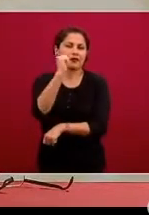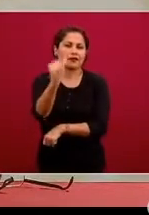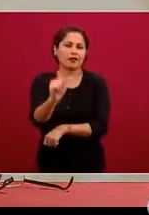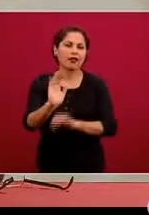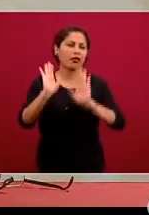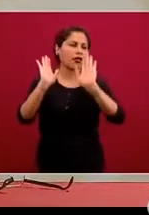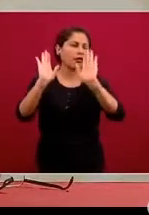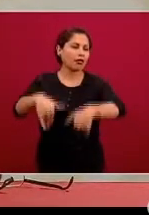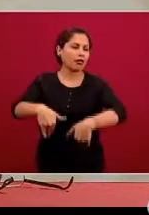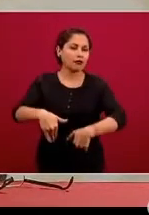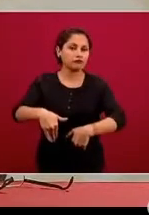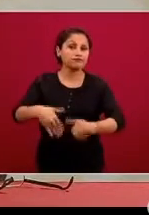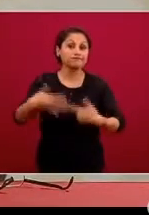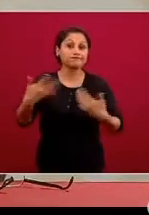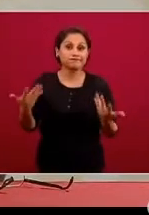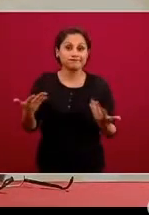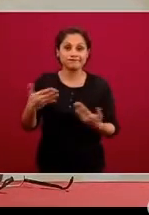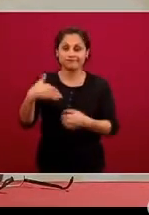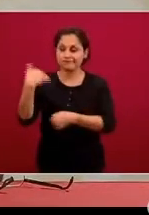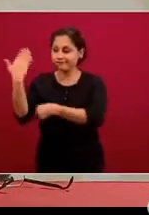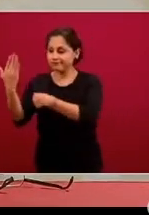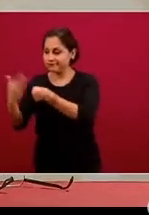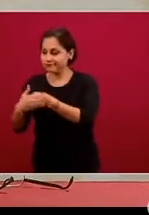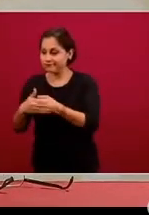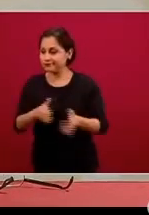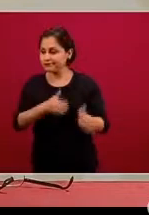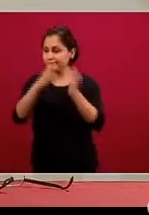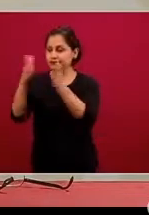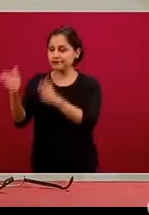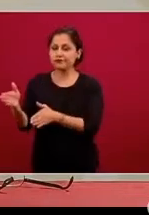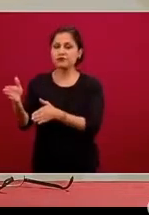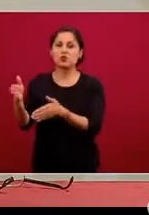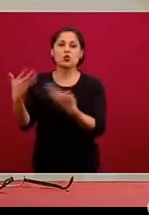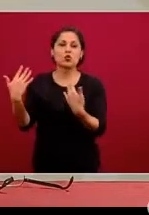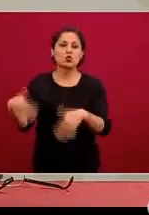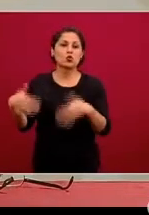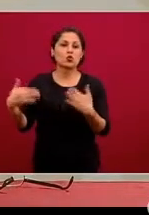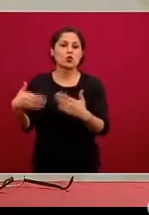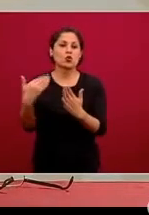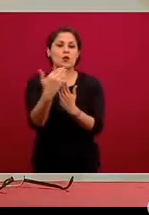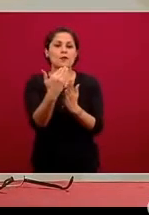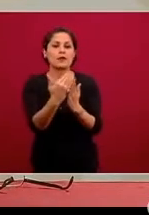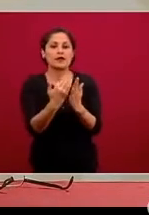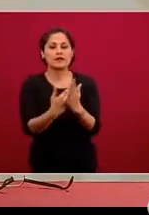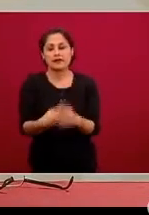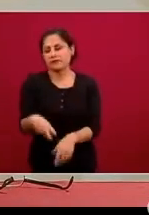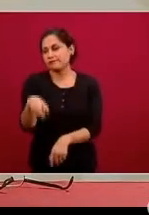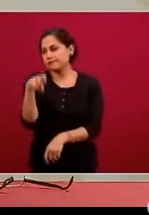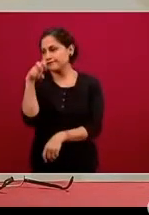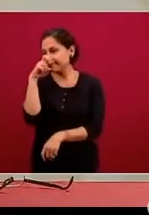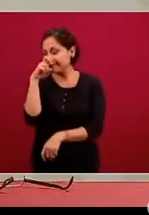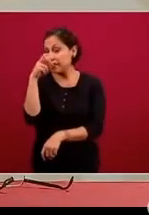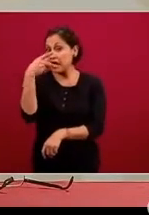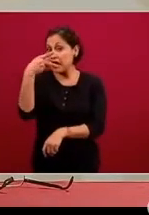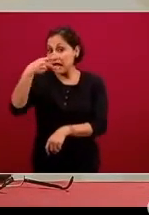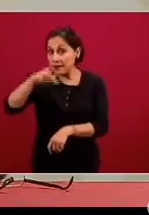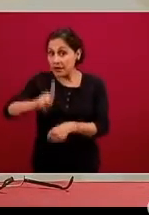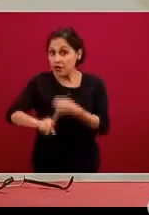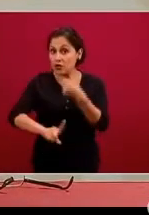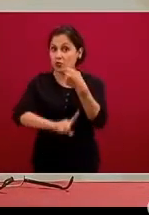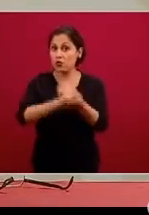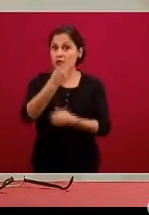pandemic, or that it is not important to abide by them anymore, if they don't comply with them, then we're going to have a